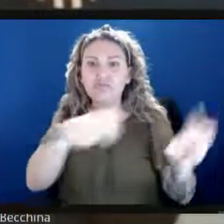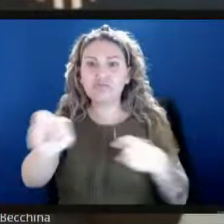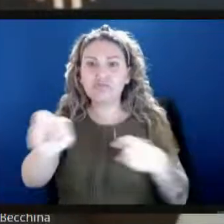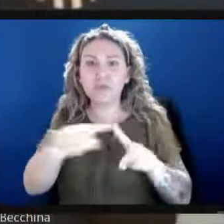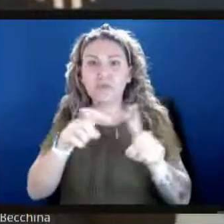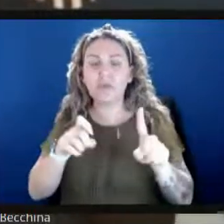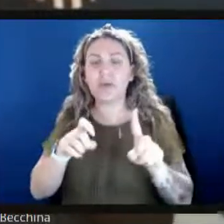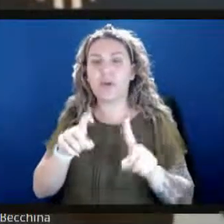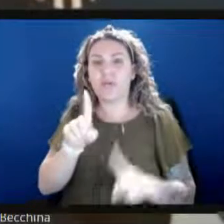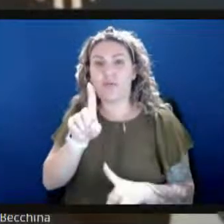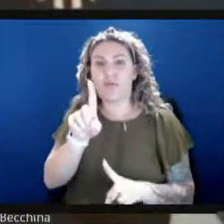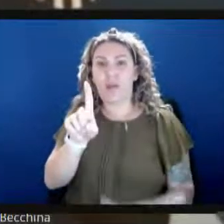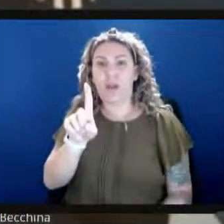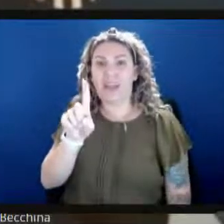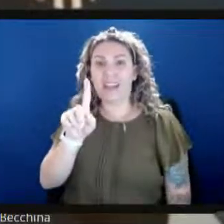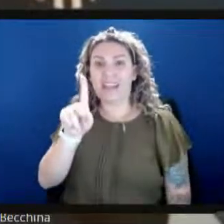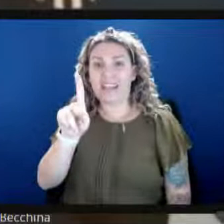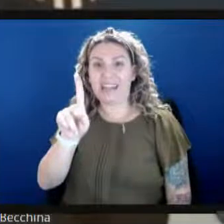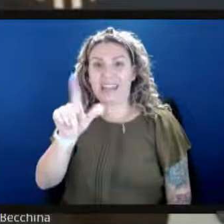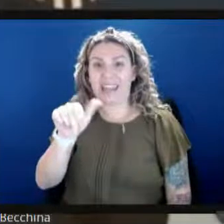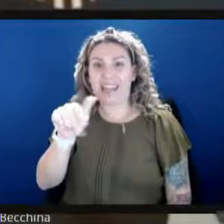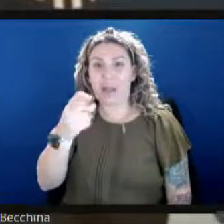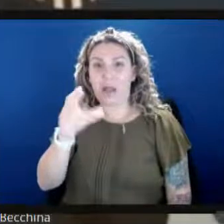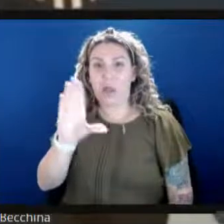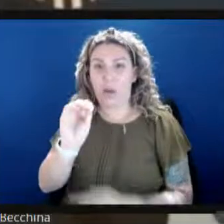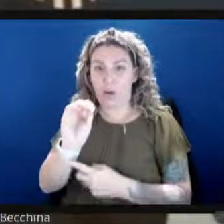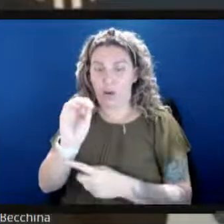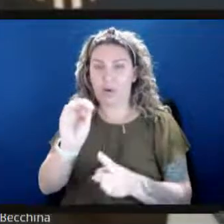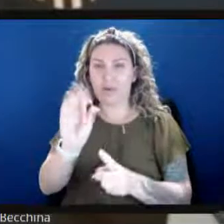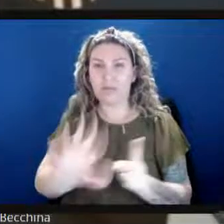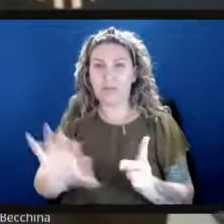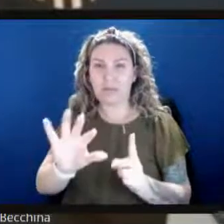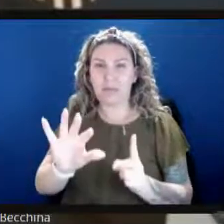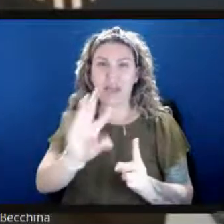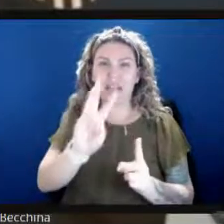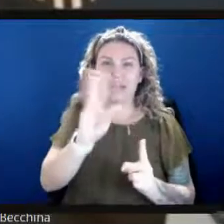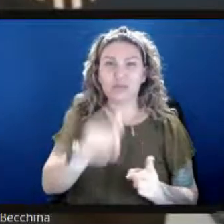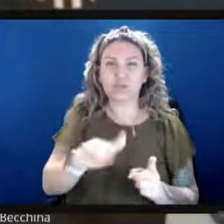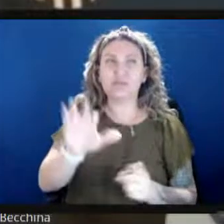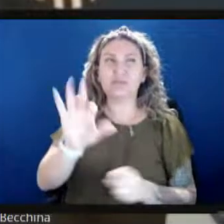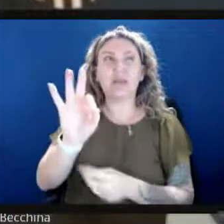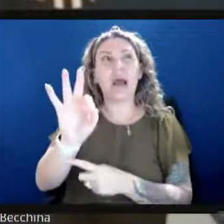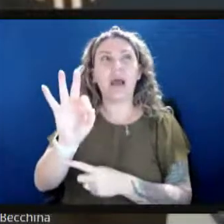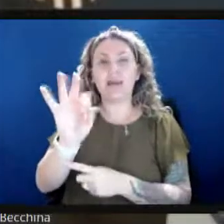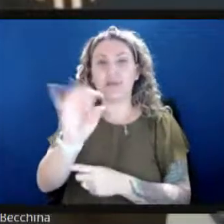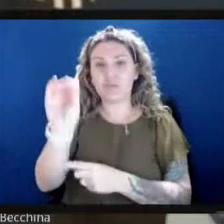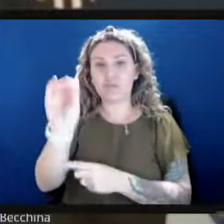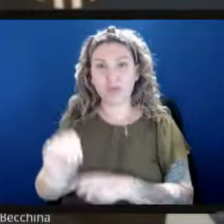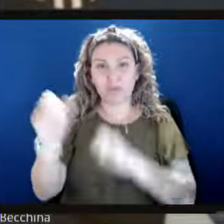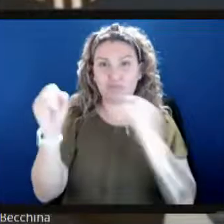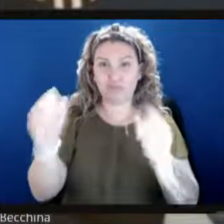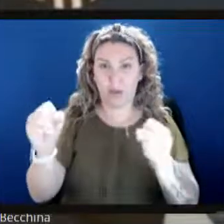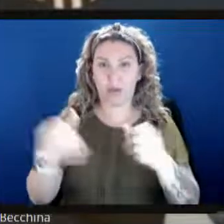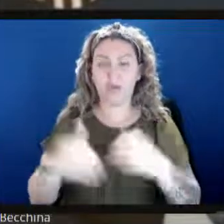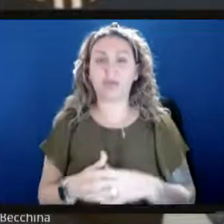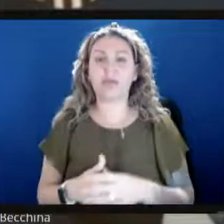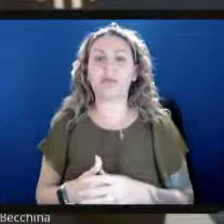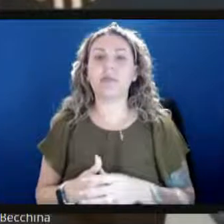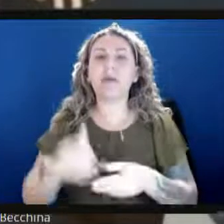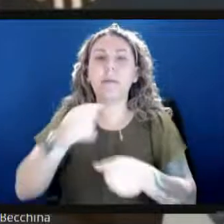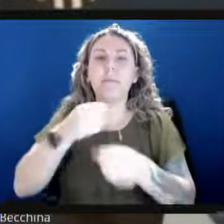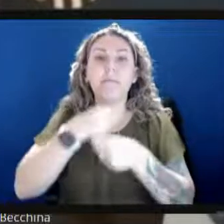1 kilo of fentanyl, which is about a 6 to 9% strength, you can make upwards